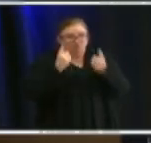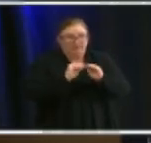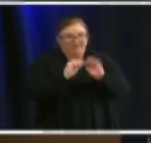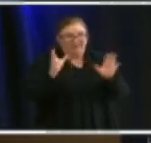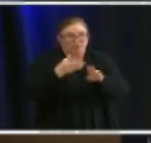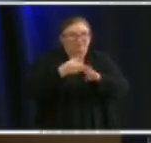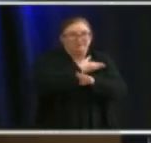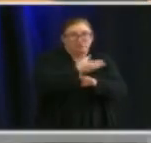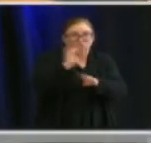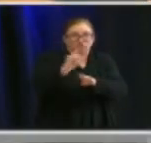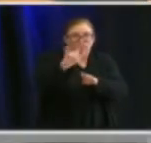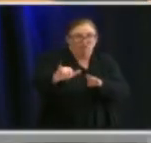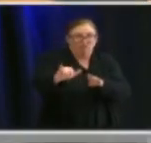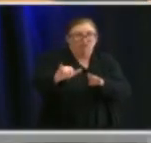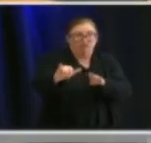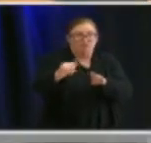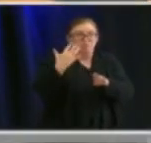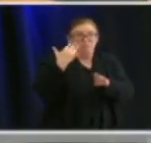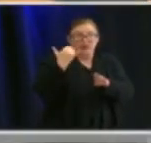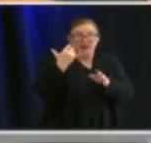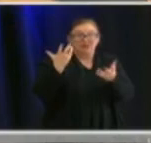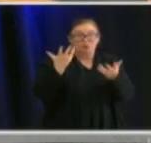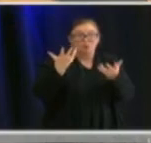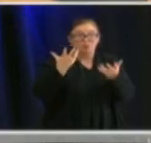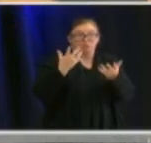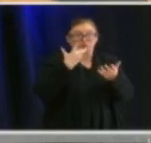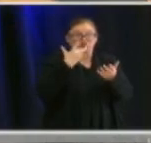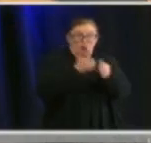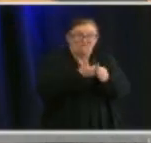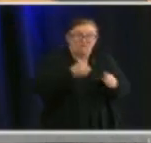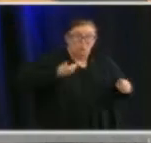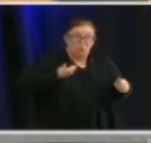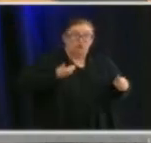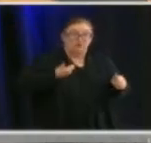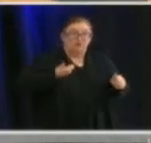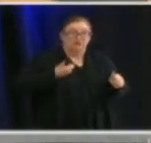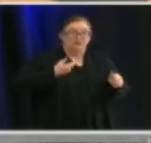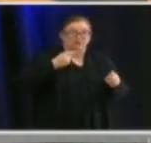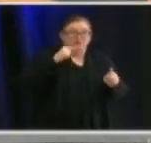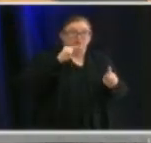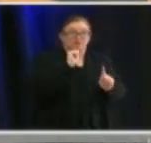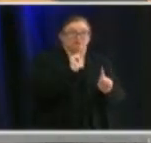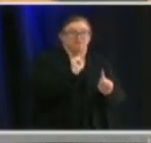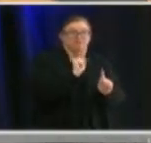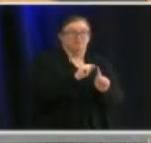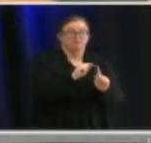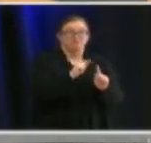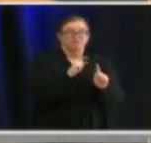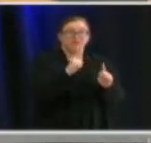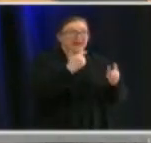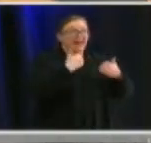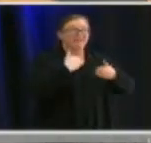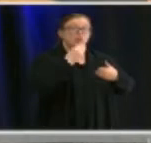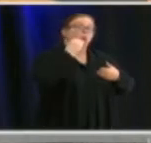mid-year, because what we don't want to do, I think, is to maintain or lower millage rates, but